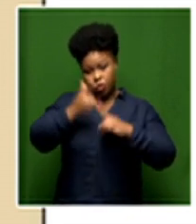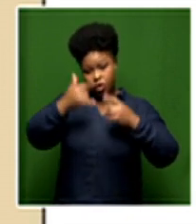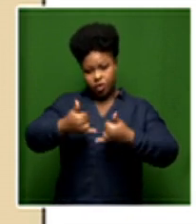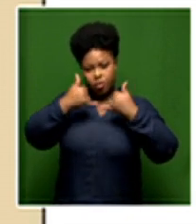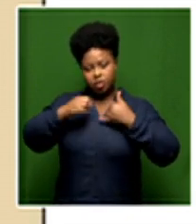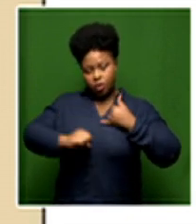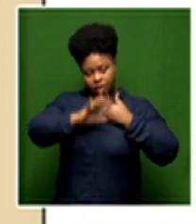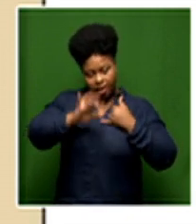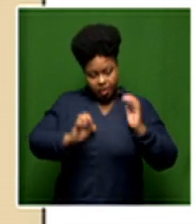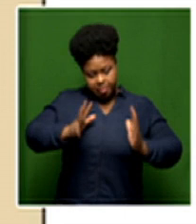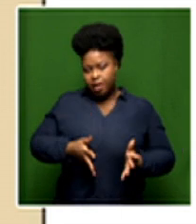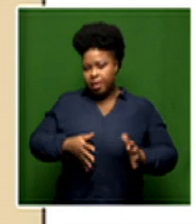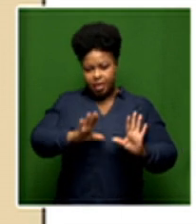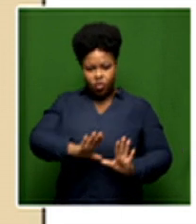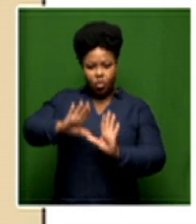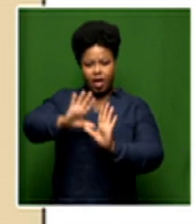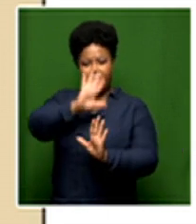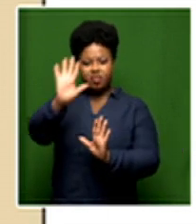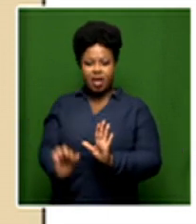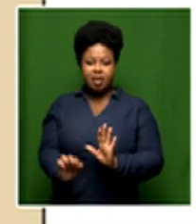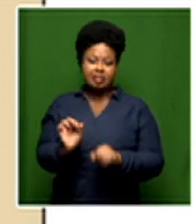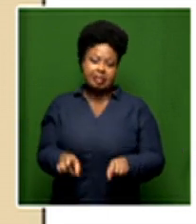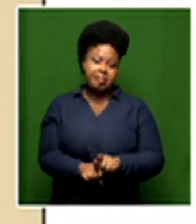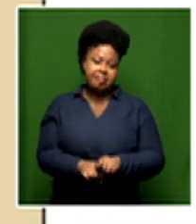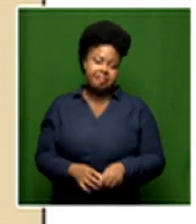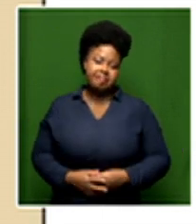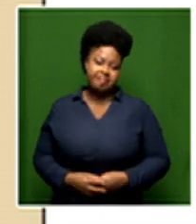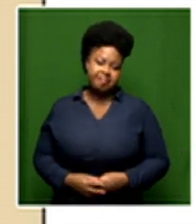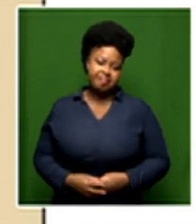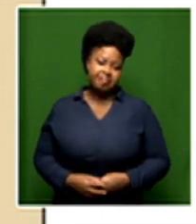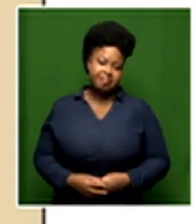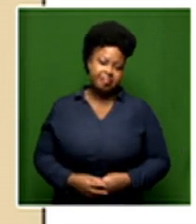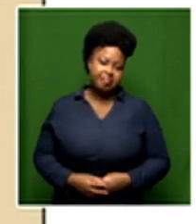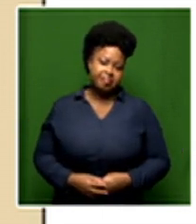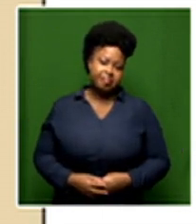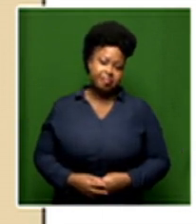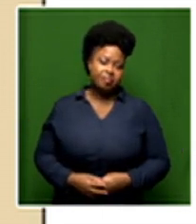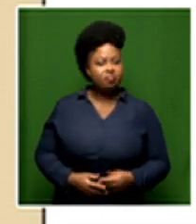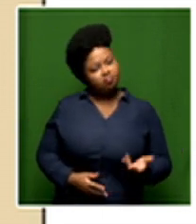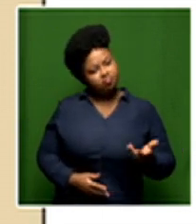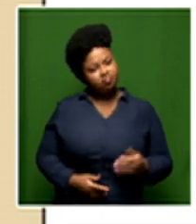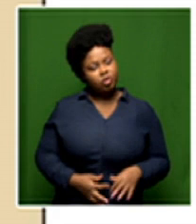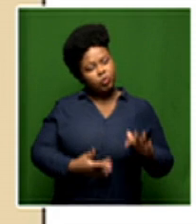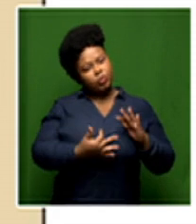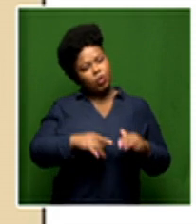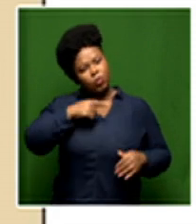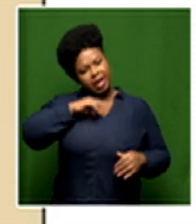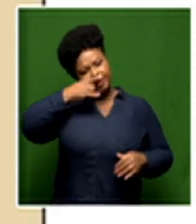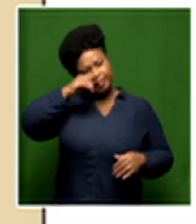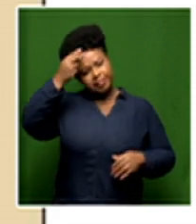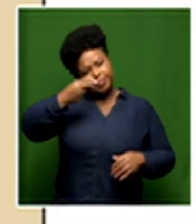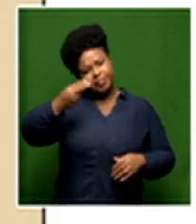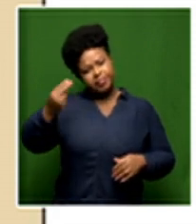just for South Africa, it's for Africa as a whole. So what inspired you to become a